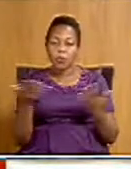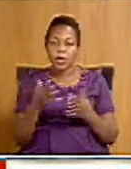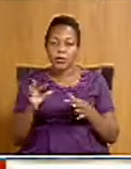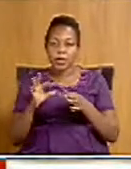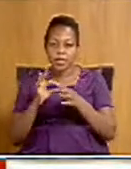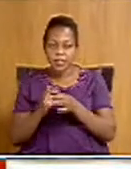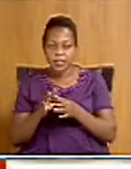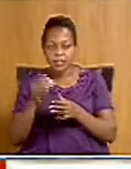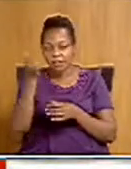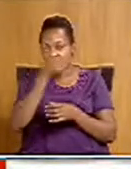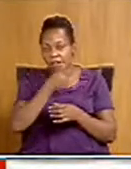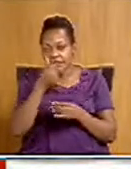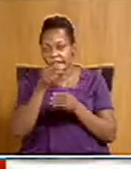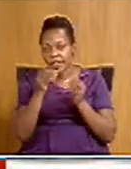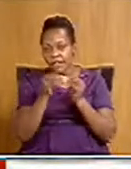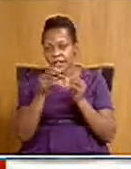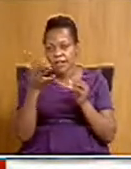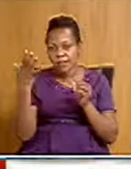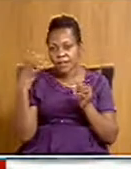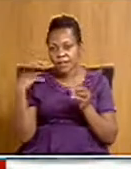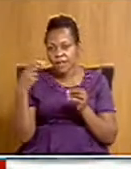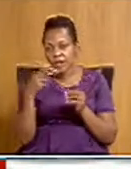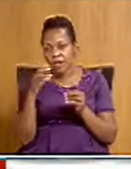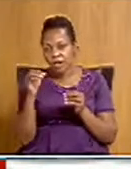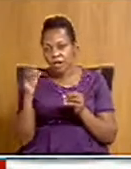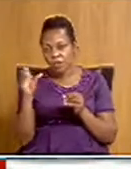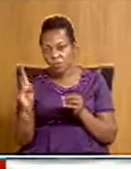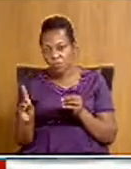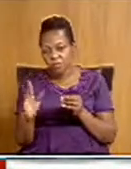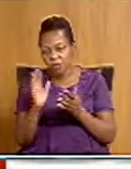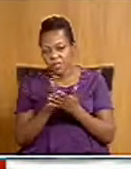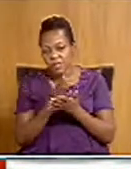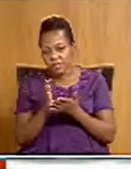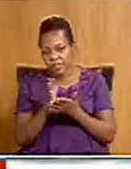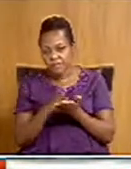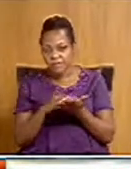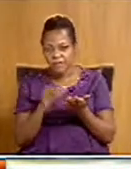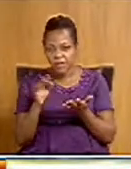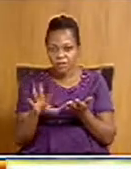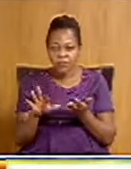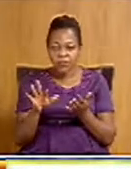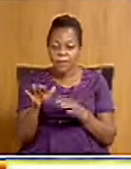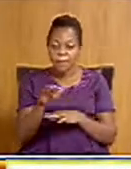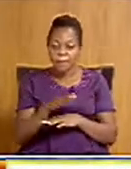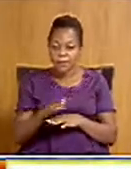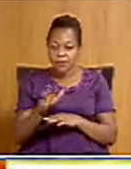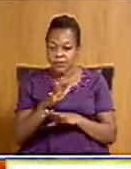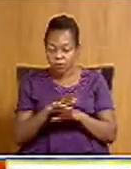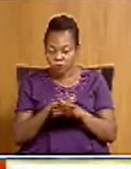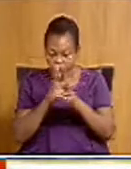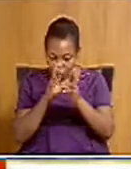brotherhood, solidarity, and shared values based on mutual respect.